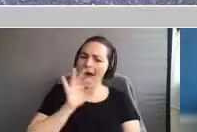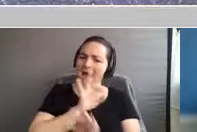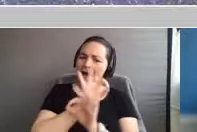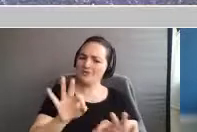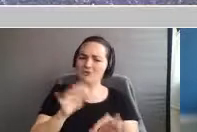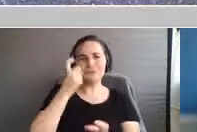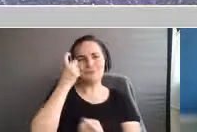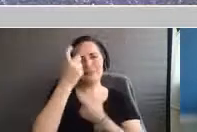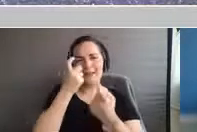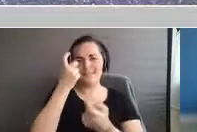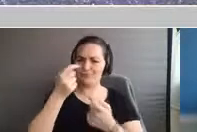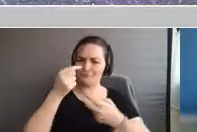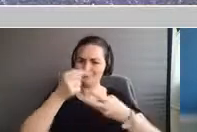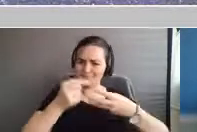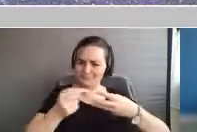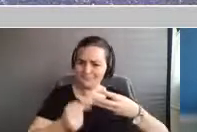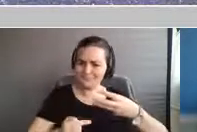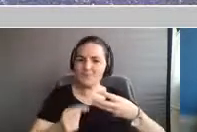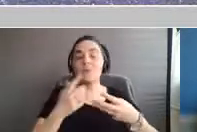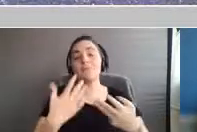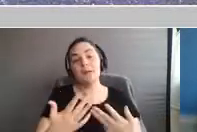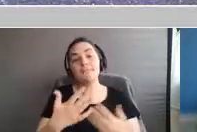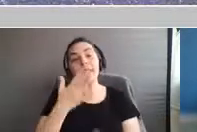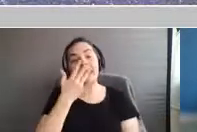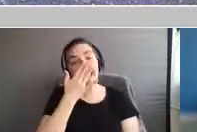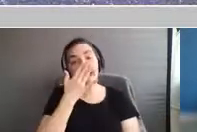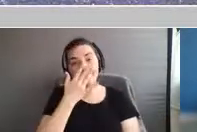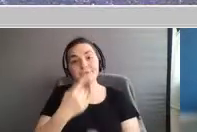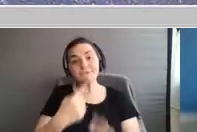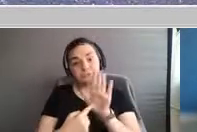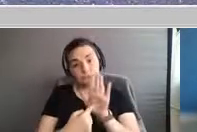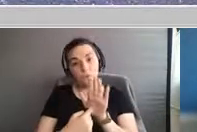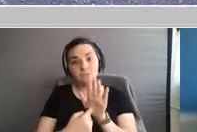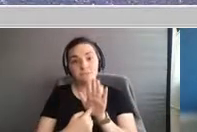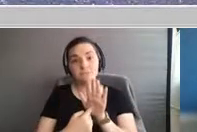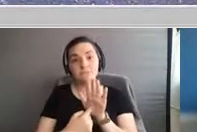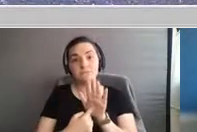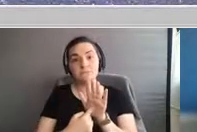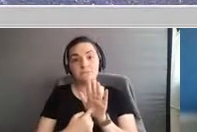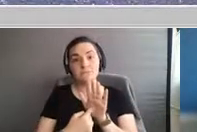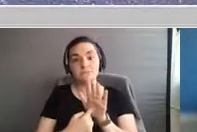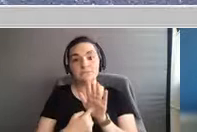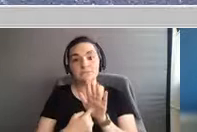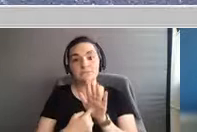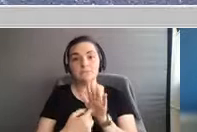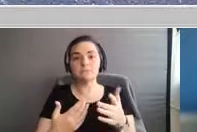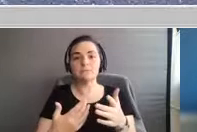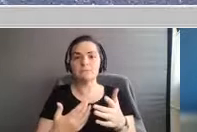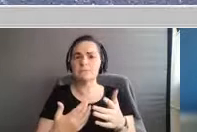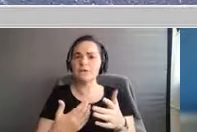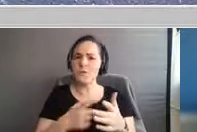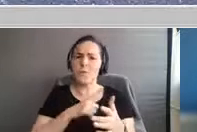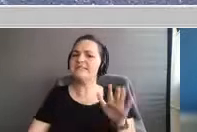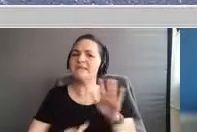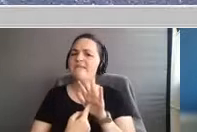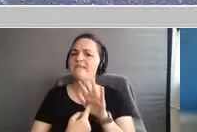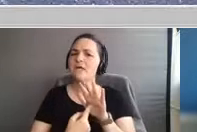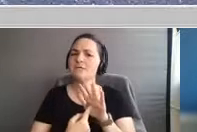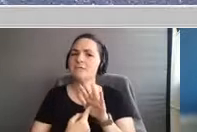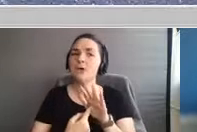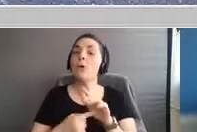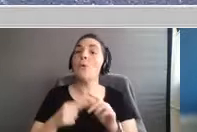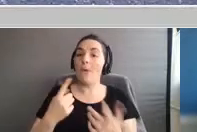elements, age perhaps is significant, and that will be more significant with the work, the assessment that you